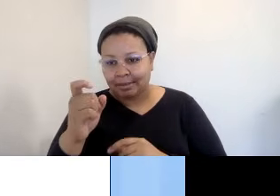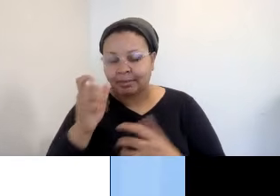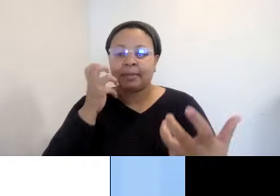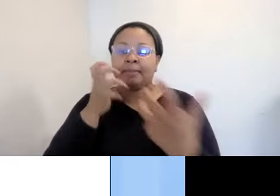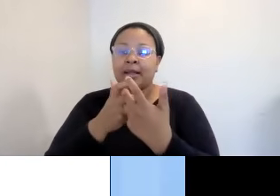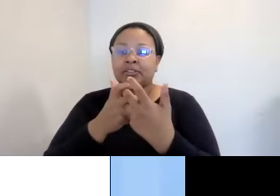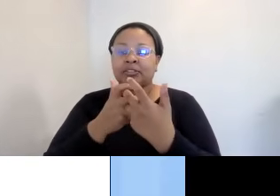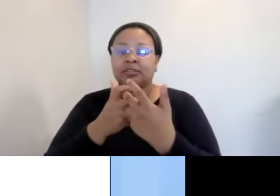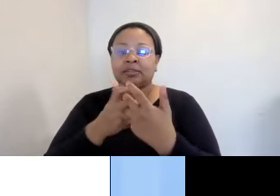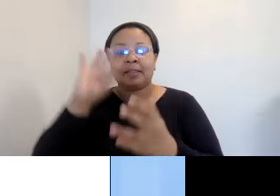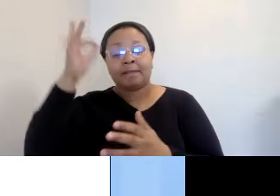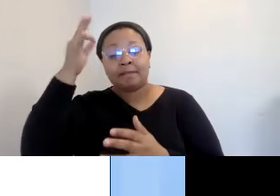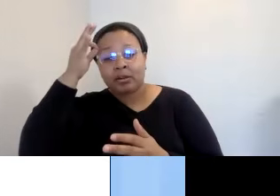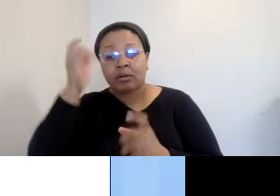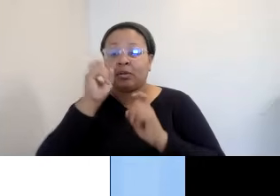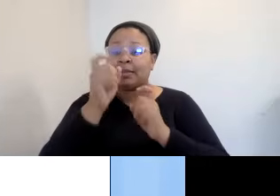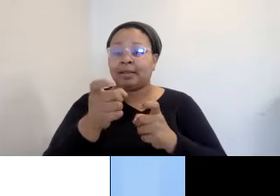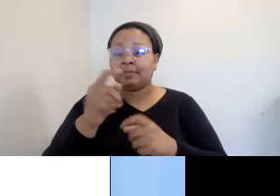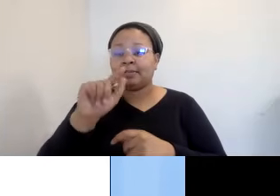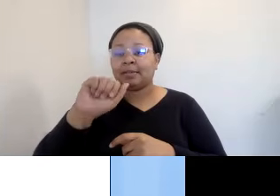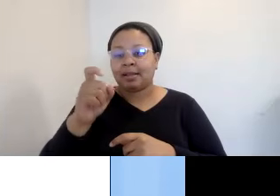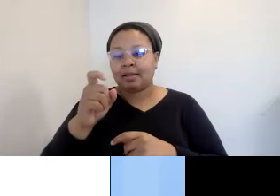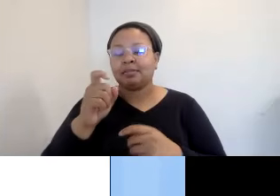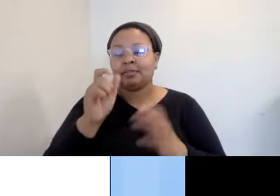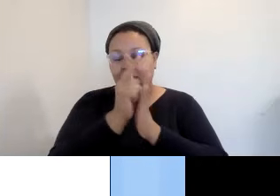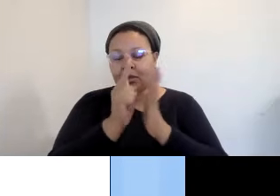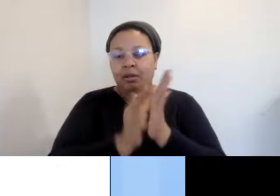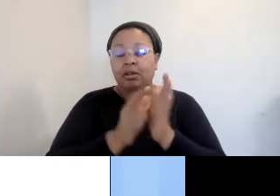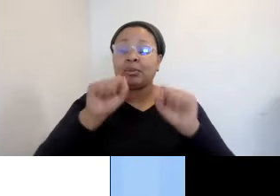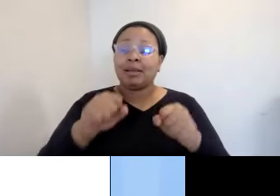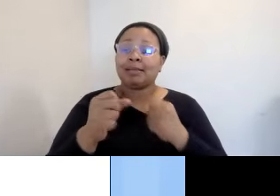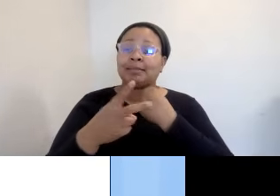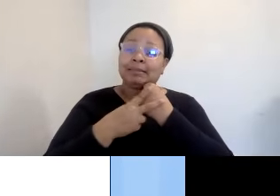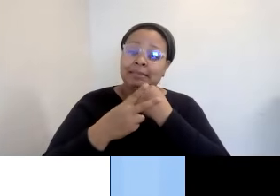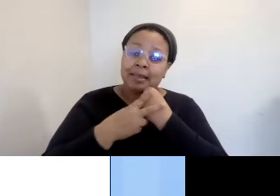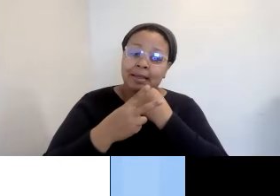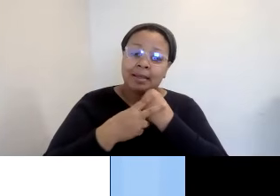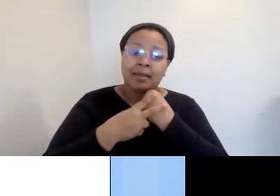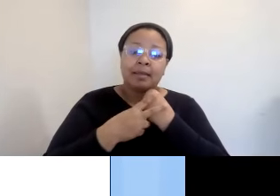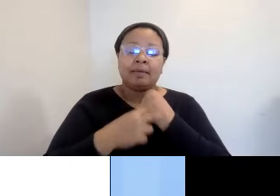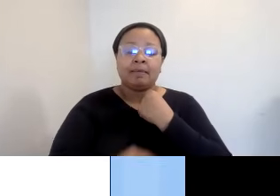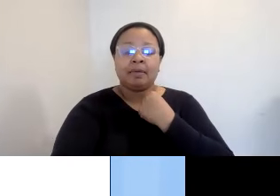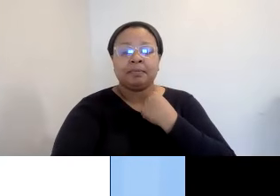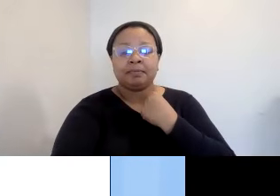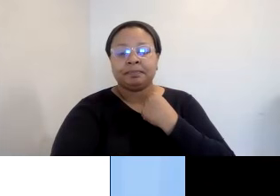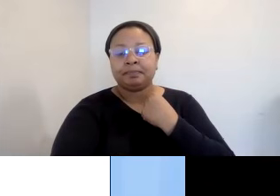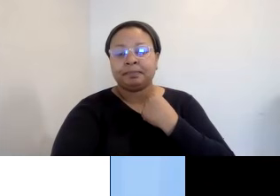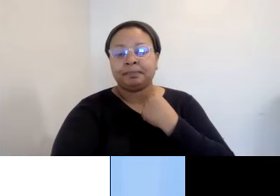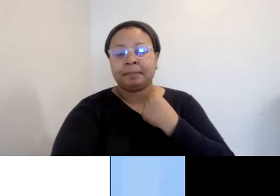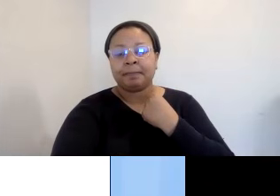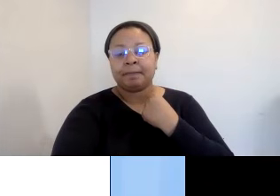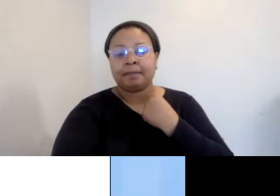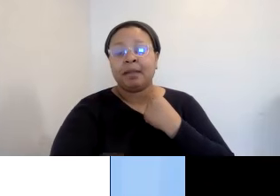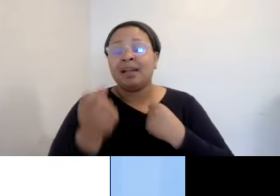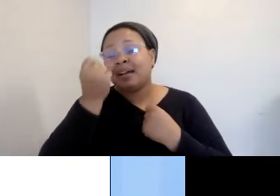tax gifting tax law. So you can save contributions. Only can be made